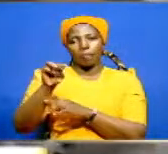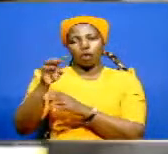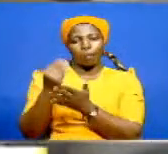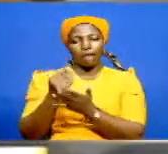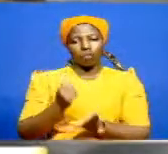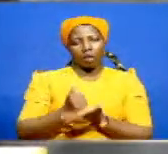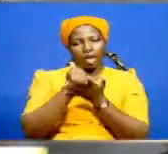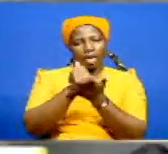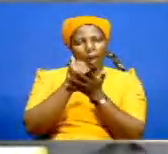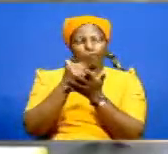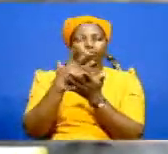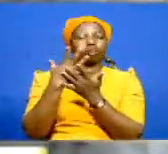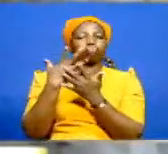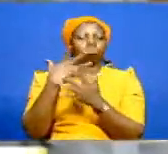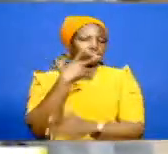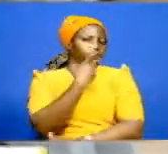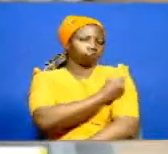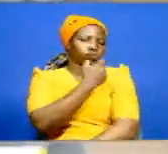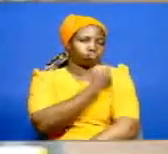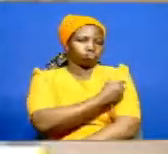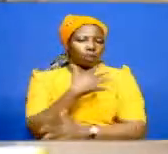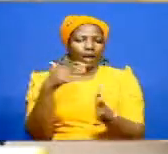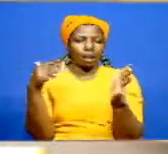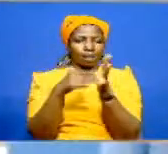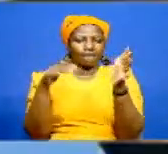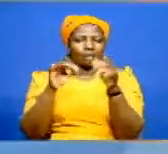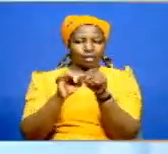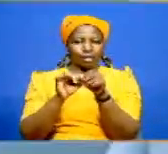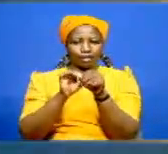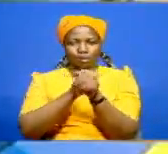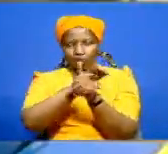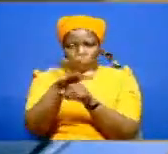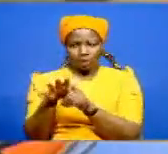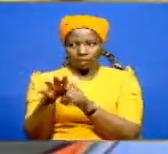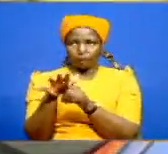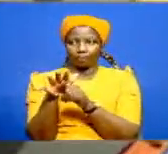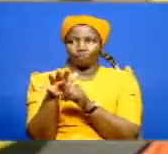facilitate vaccination against COVID-19.